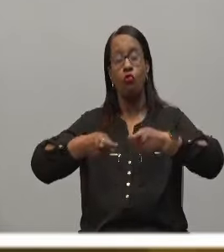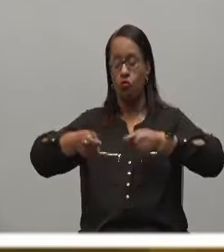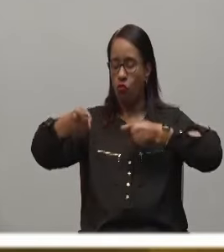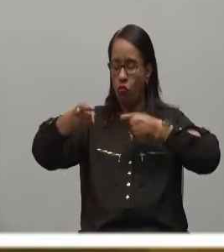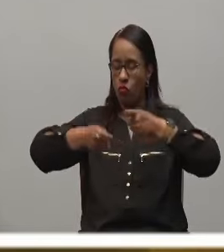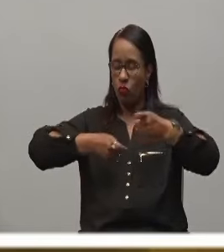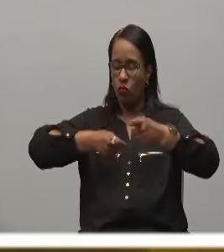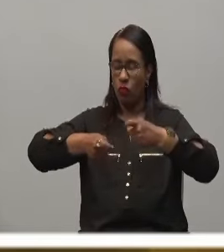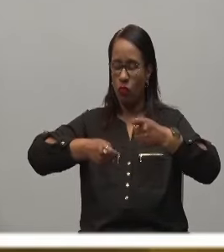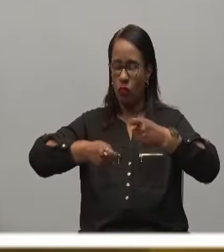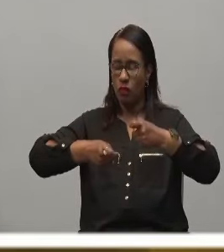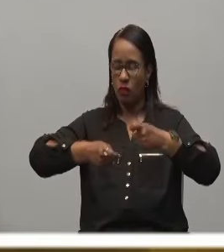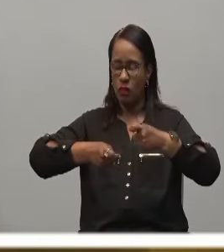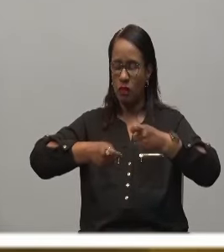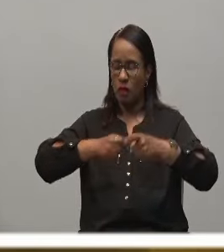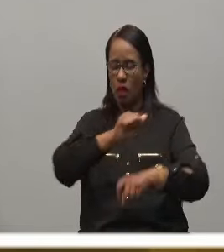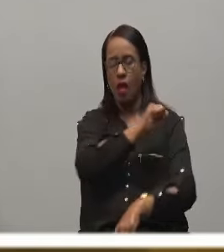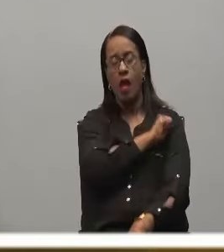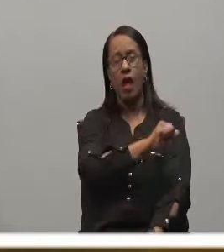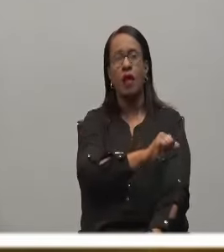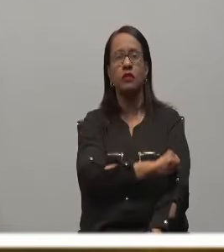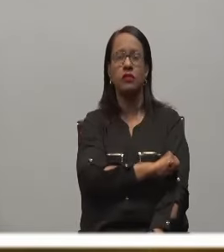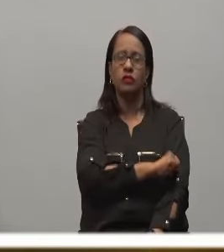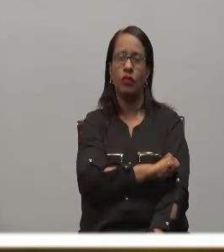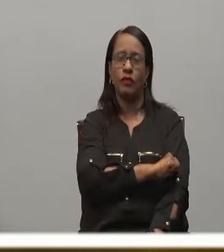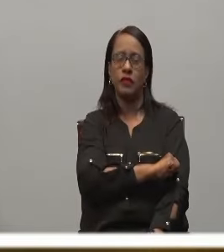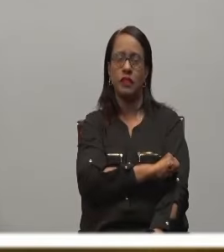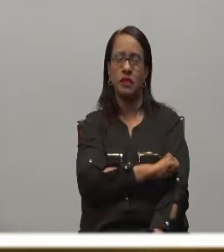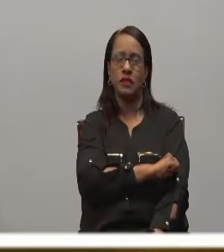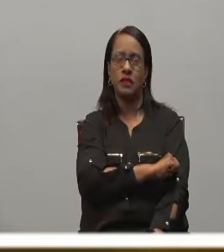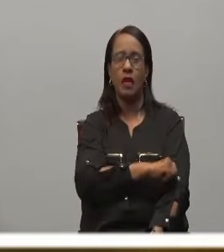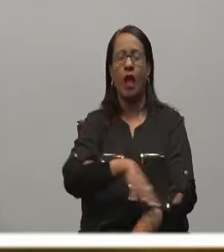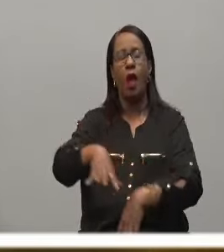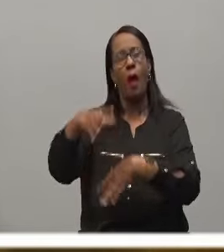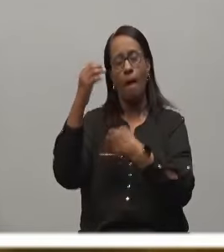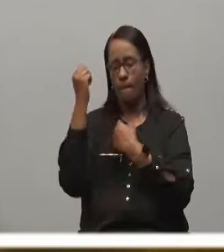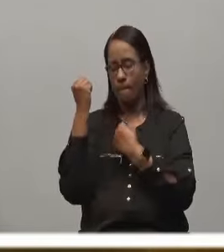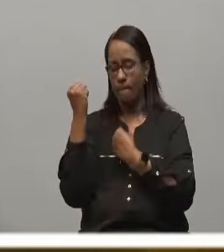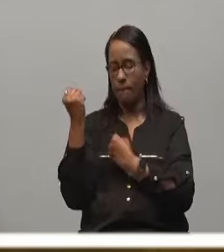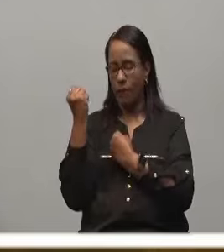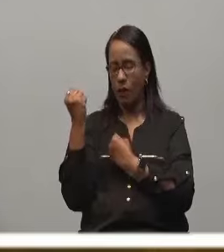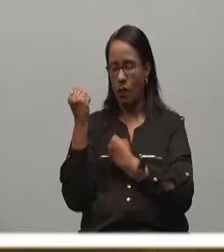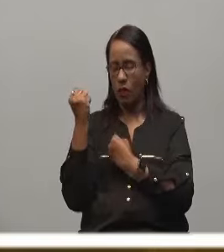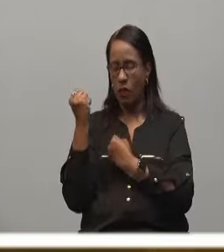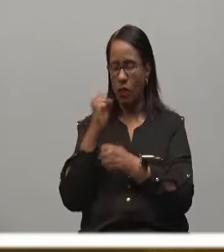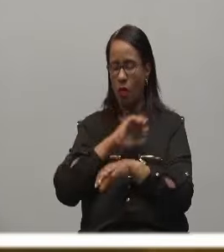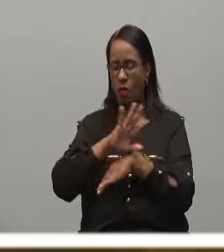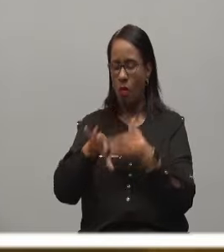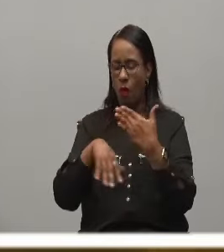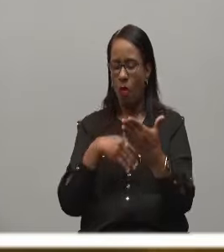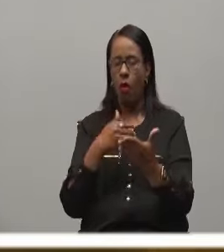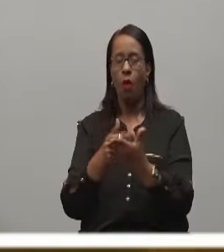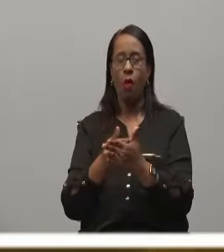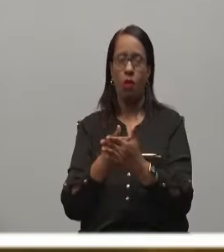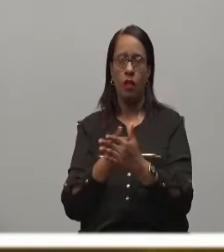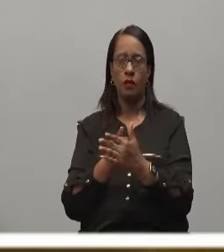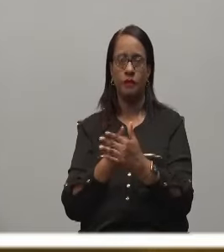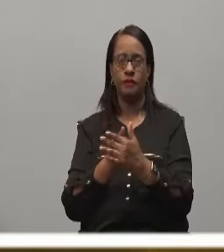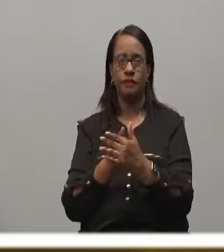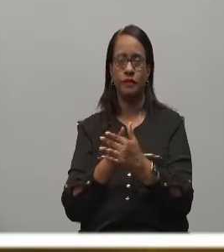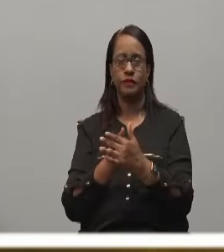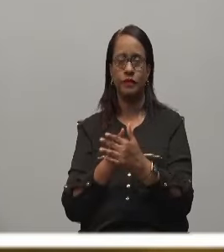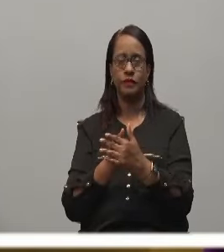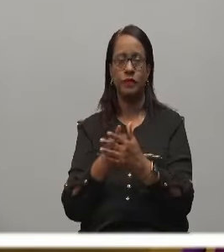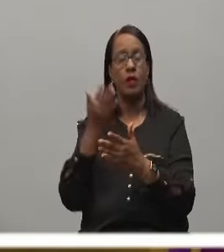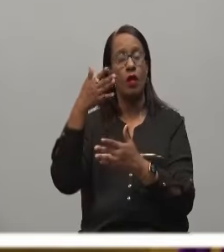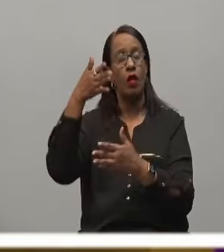died. And in his death, he conquered death. Christ has been raised from the dead, and he sits